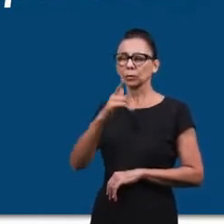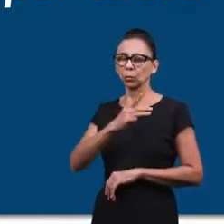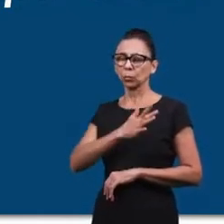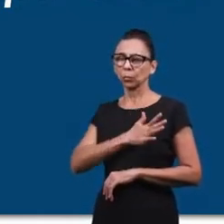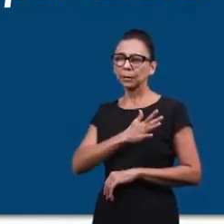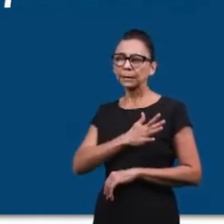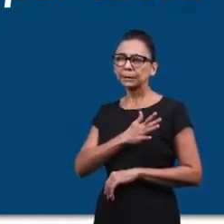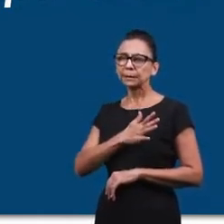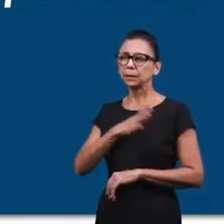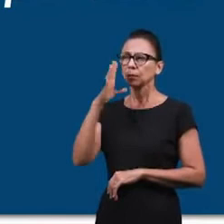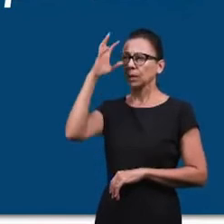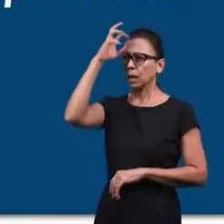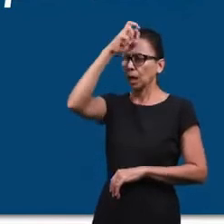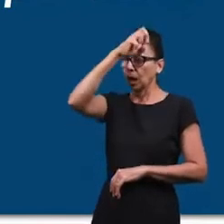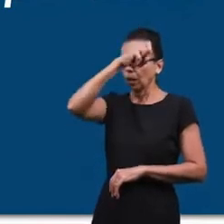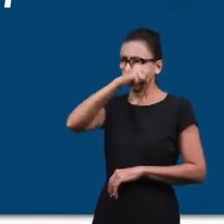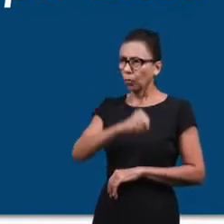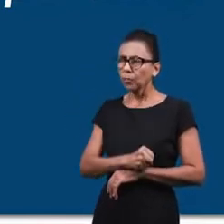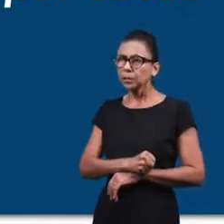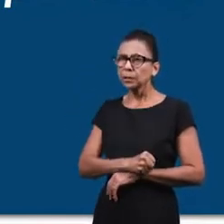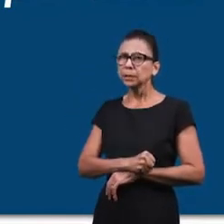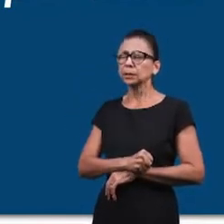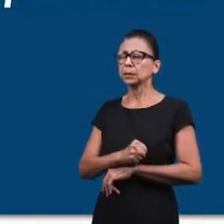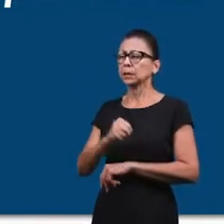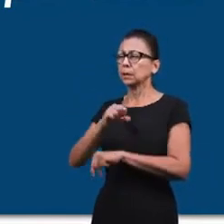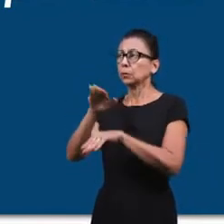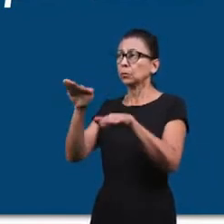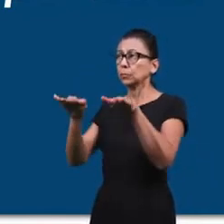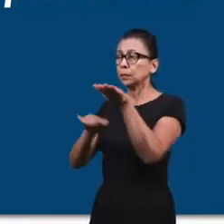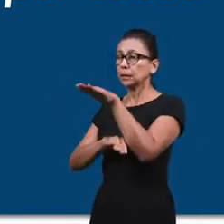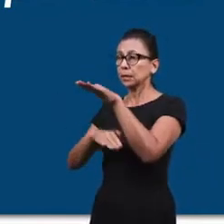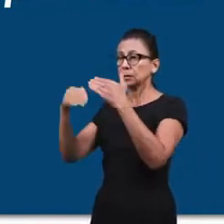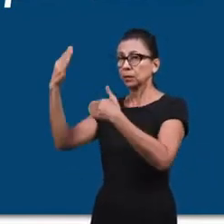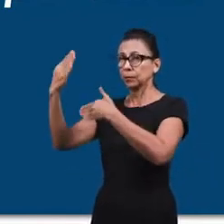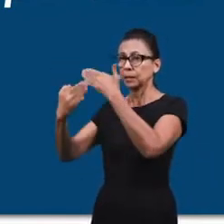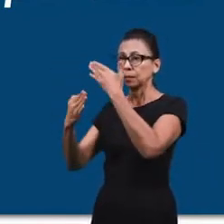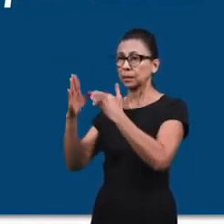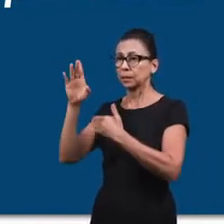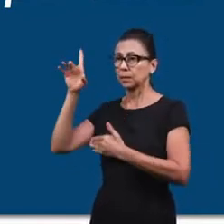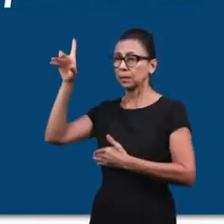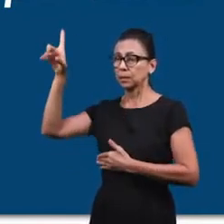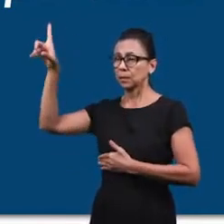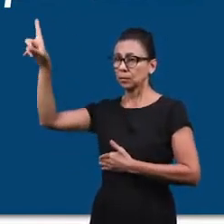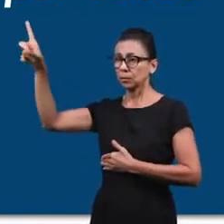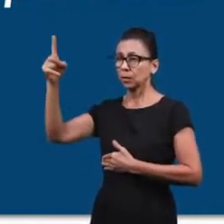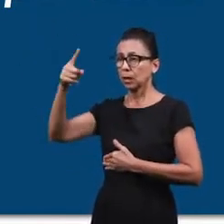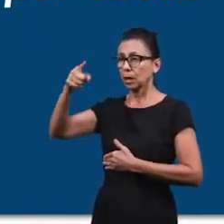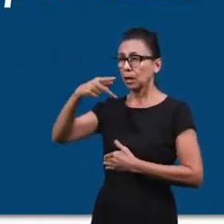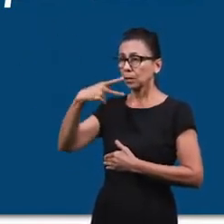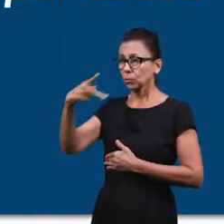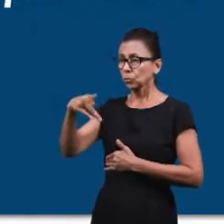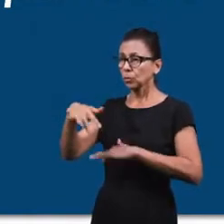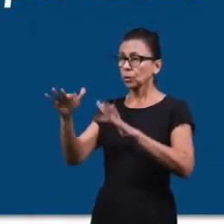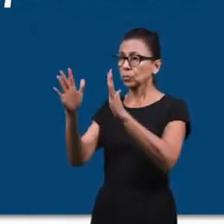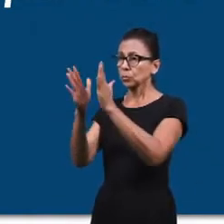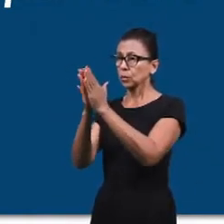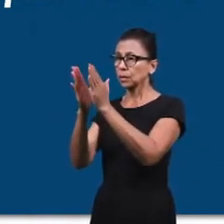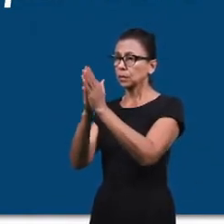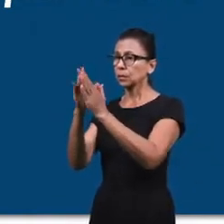and to humble yourself before your God, your words were heard, and I have